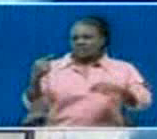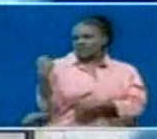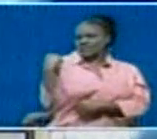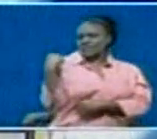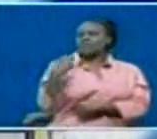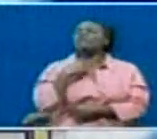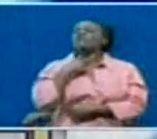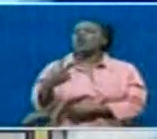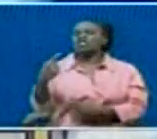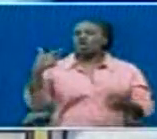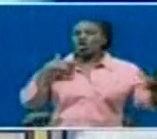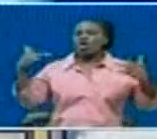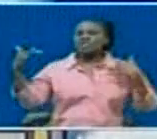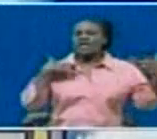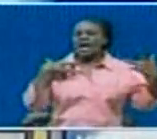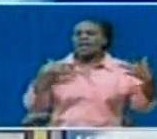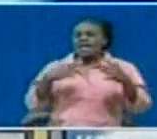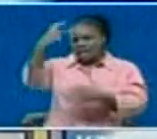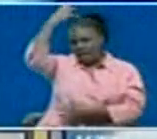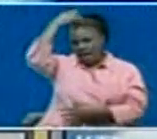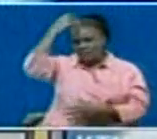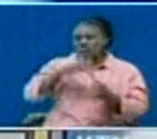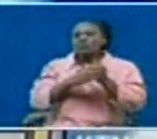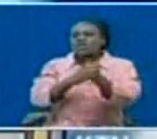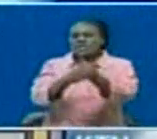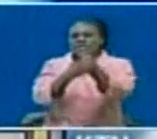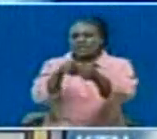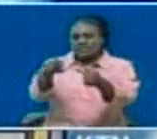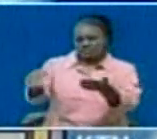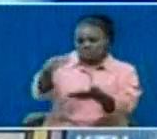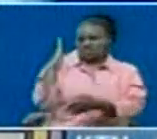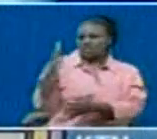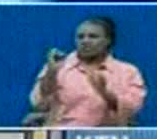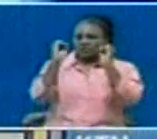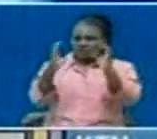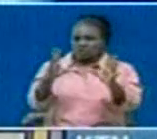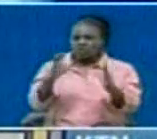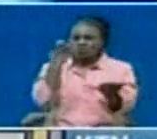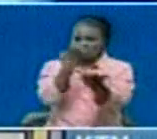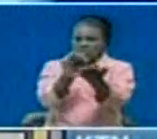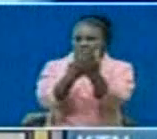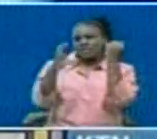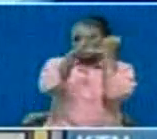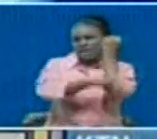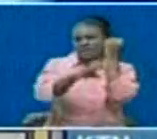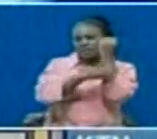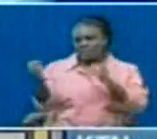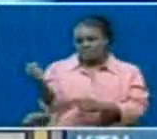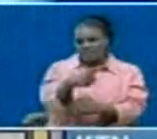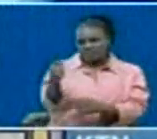recently voiced concerns of Lamu leaders that the land issue was at the center of the insecurity witnessed in the county in the last